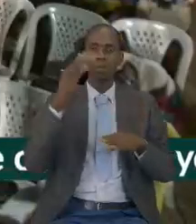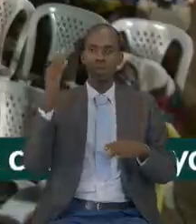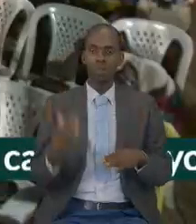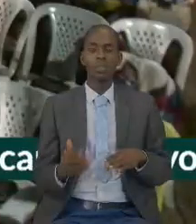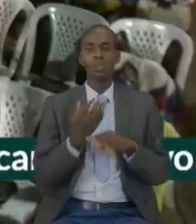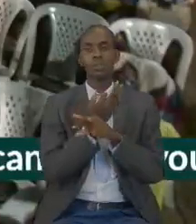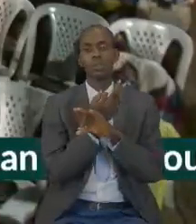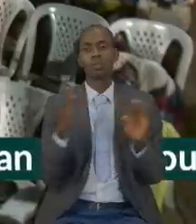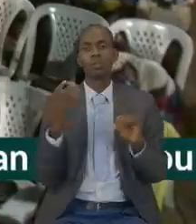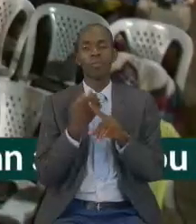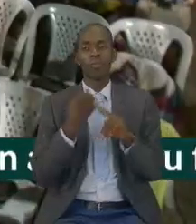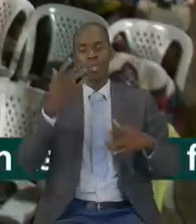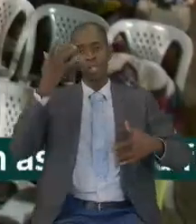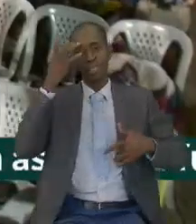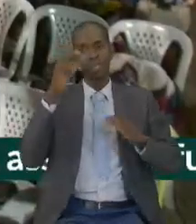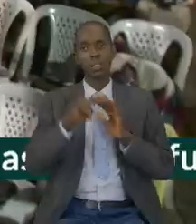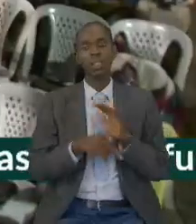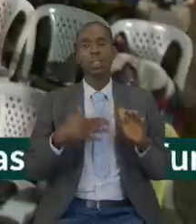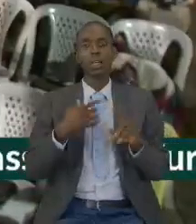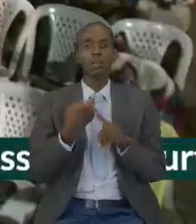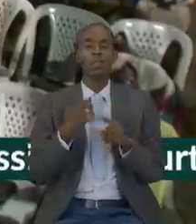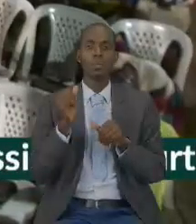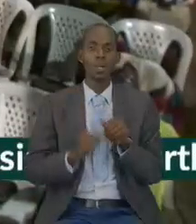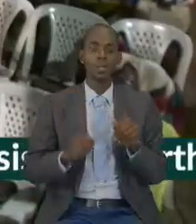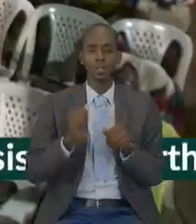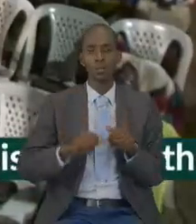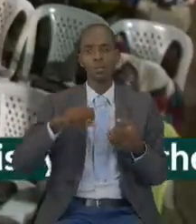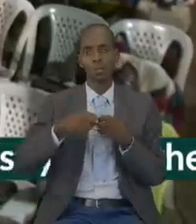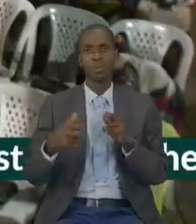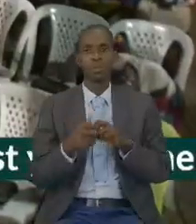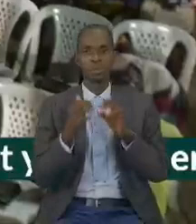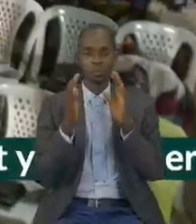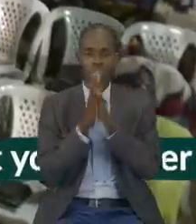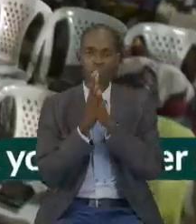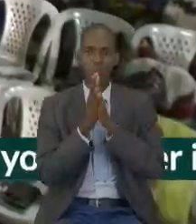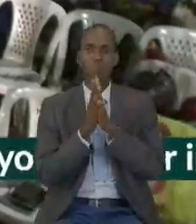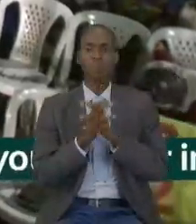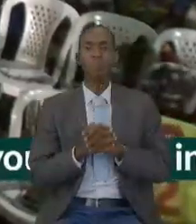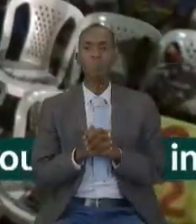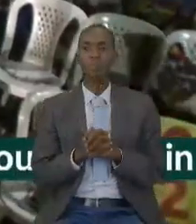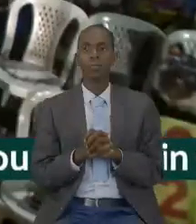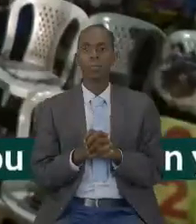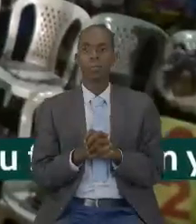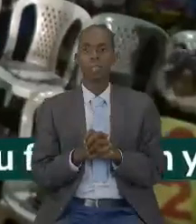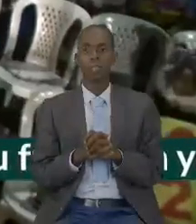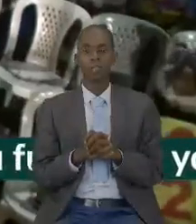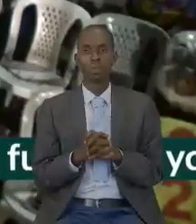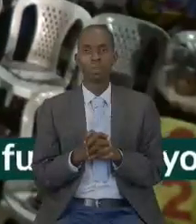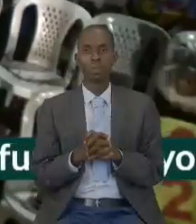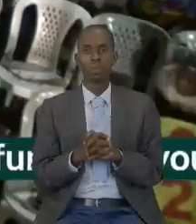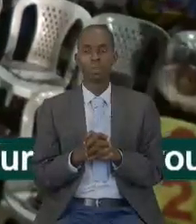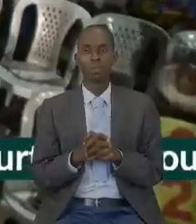freedom from sickness and from every infirmity. That's it. As simple as